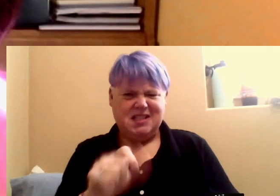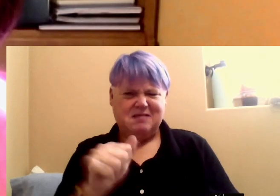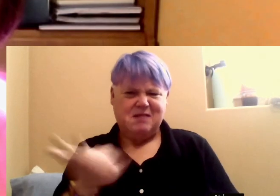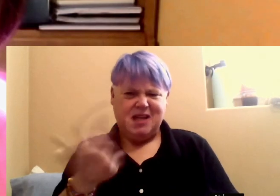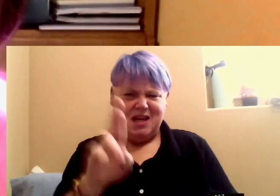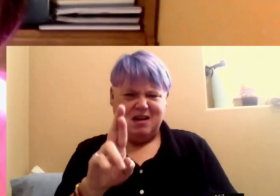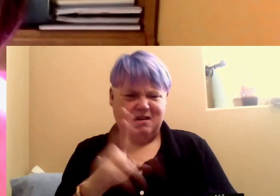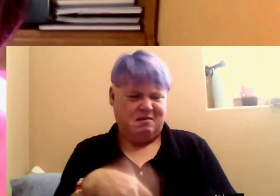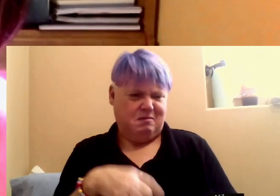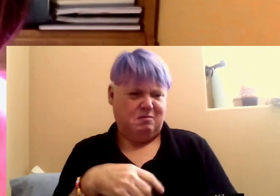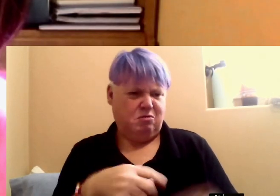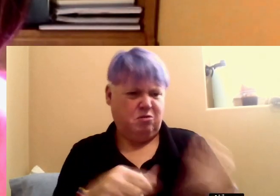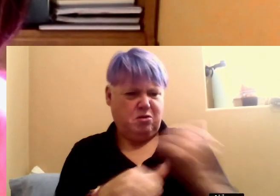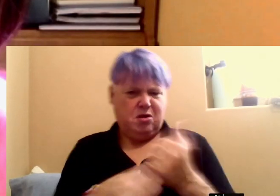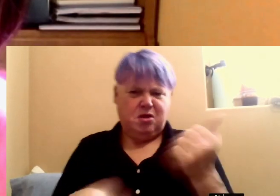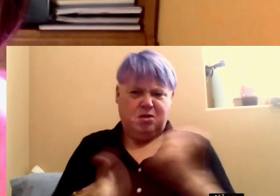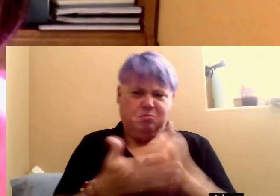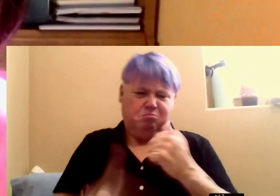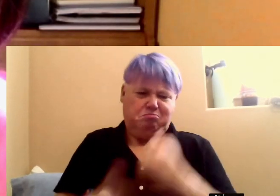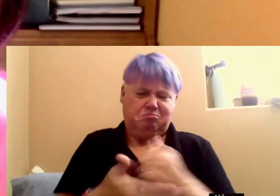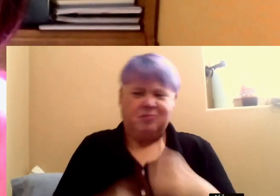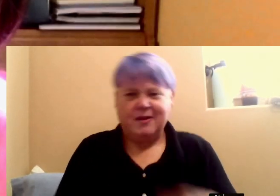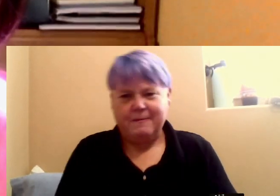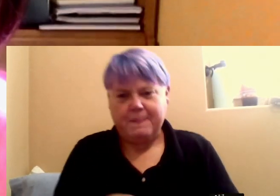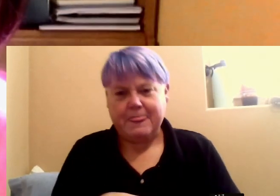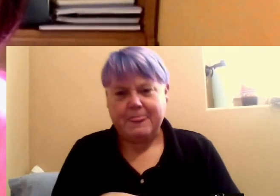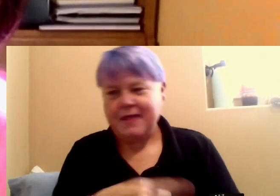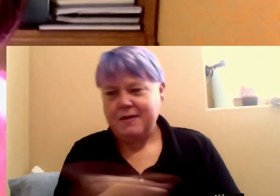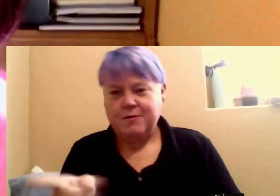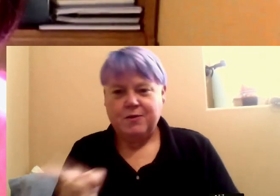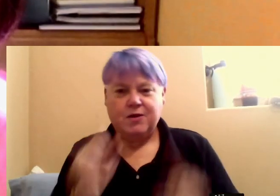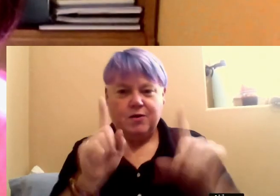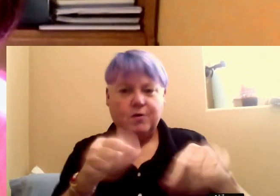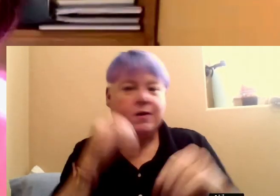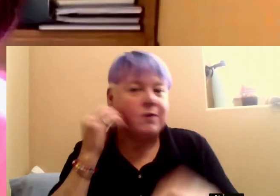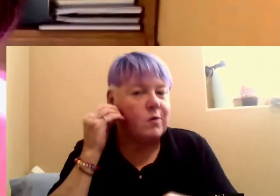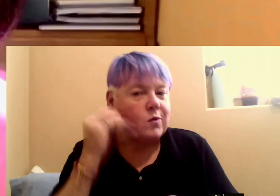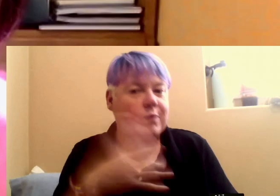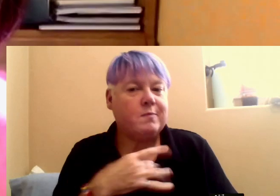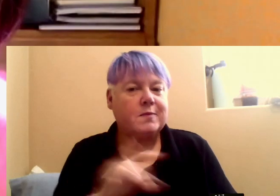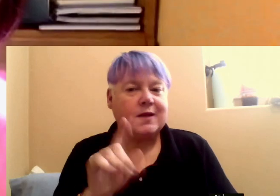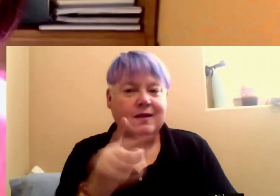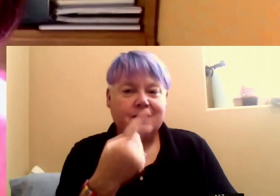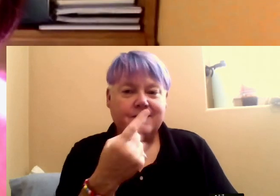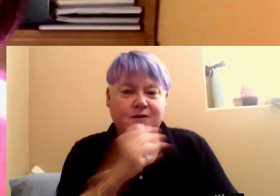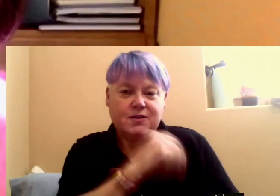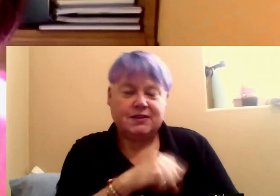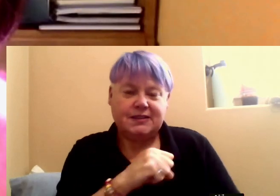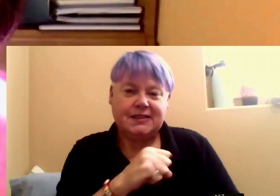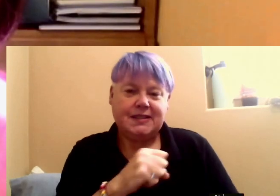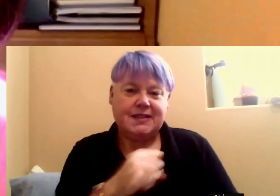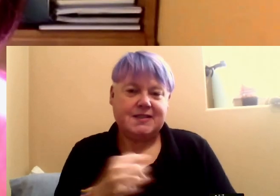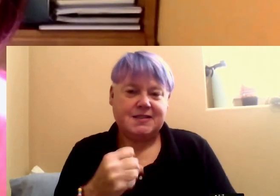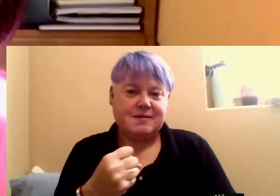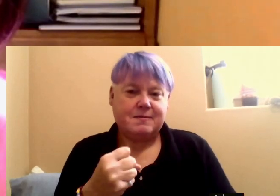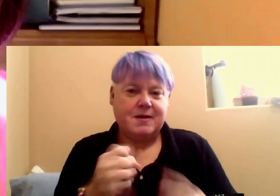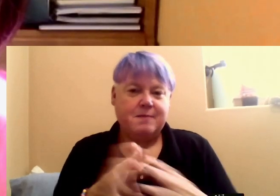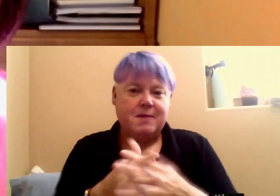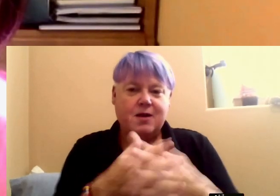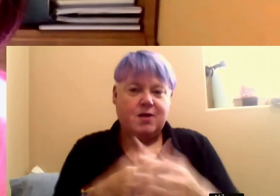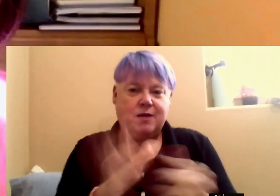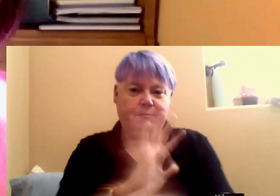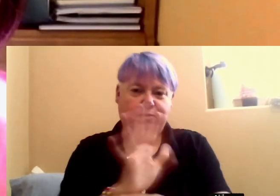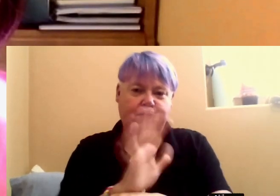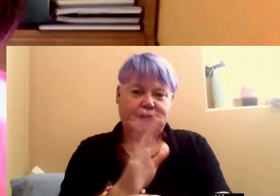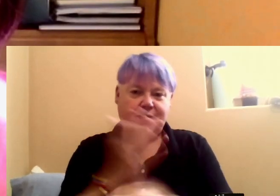there. And there we were, heading home, like the first scene in some American cop buddy movie. You know, the part